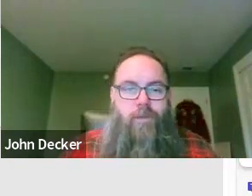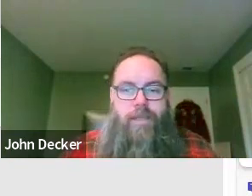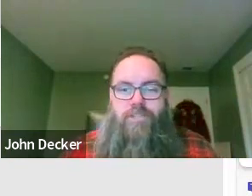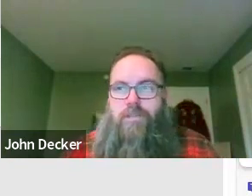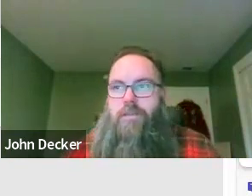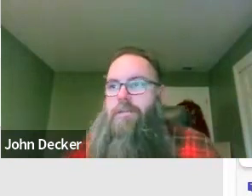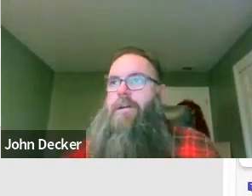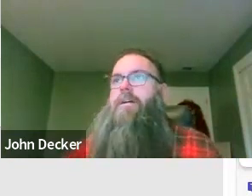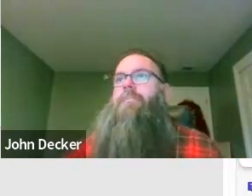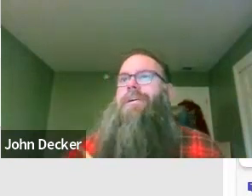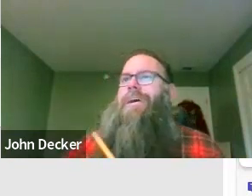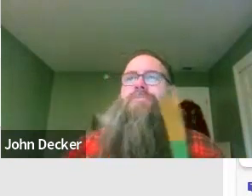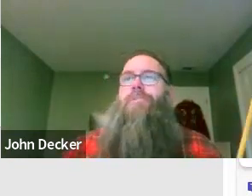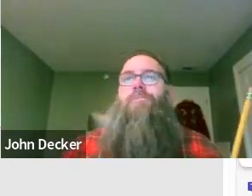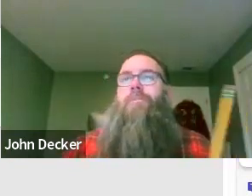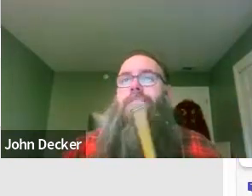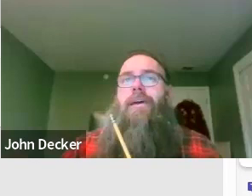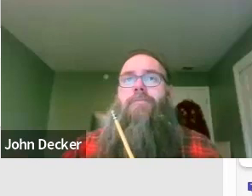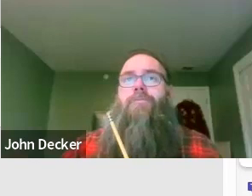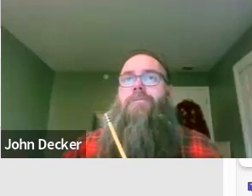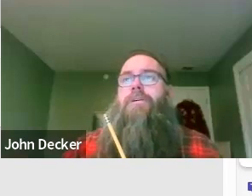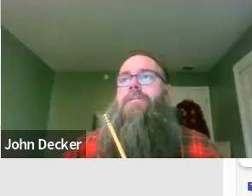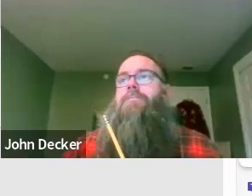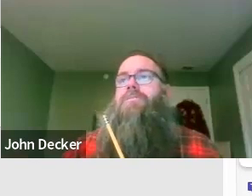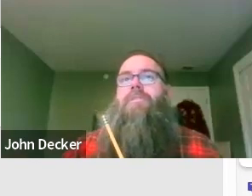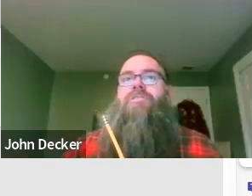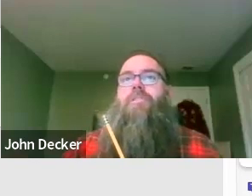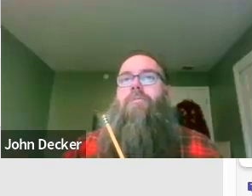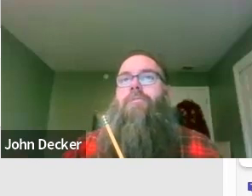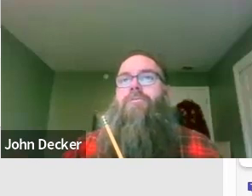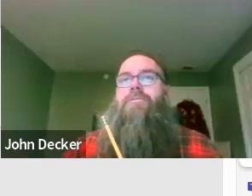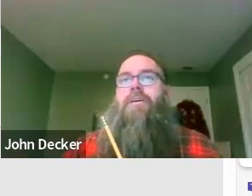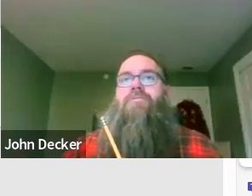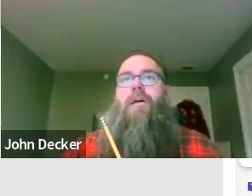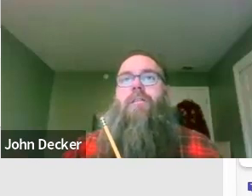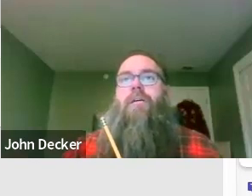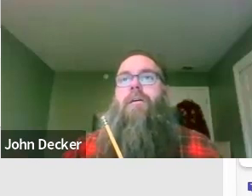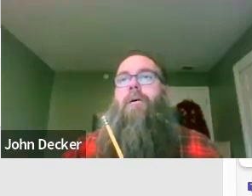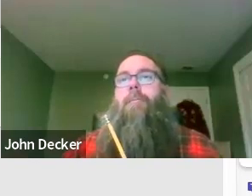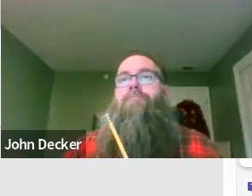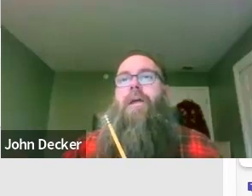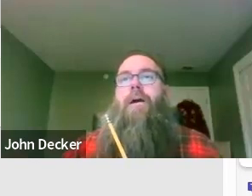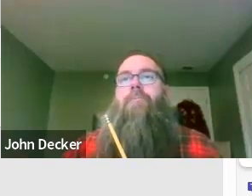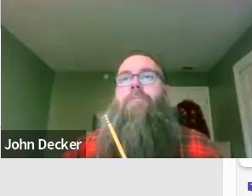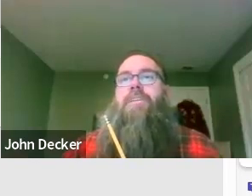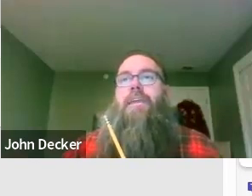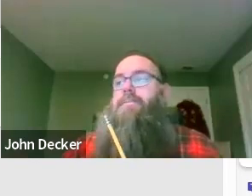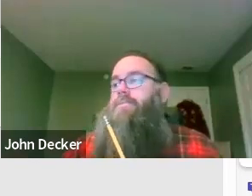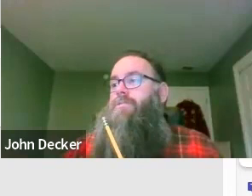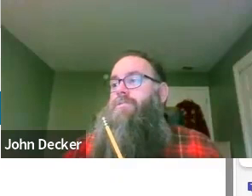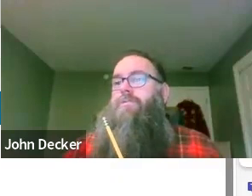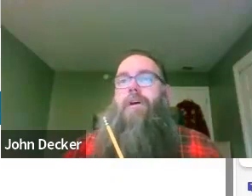master plan for aging. As we learn more about that, we'll certainly share that with folks as well.